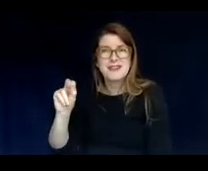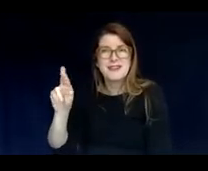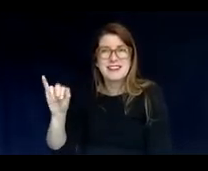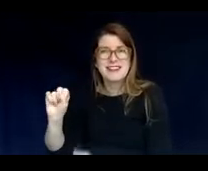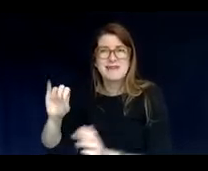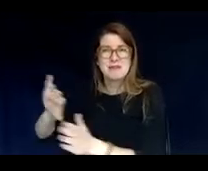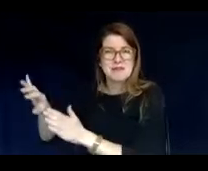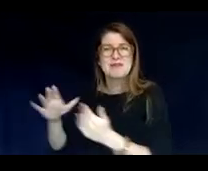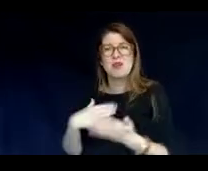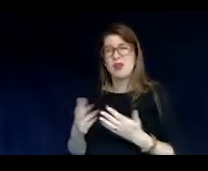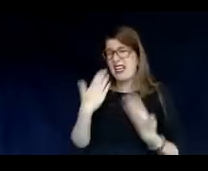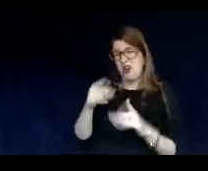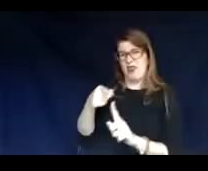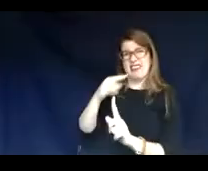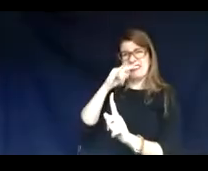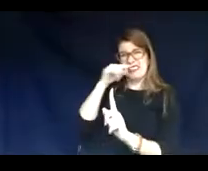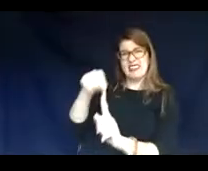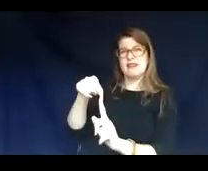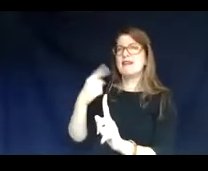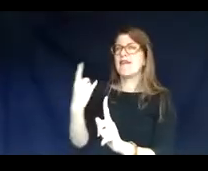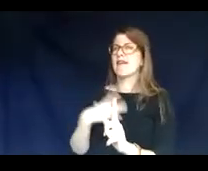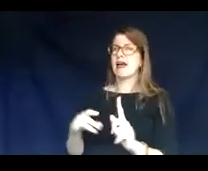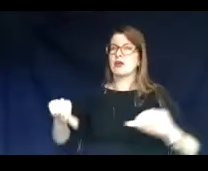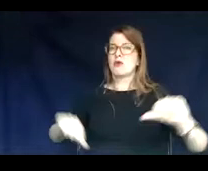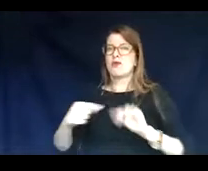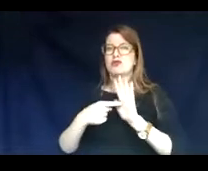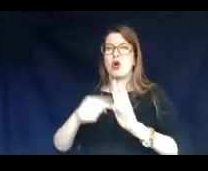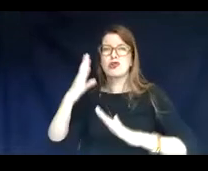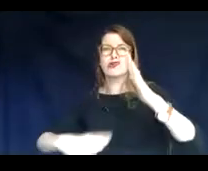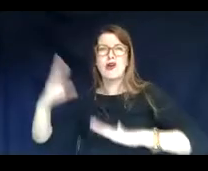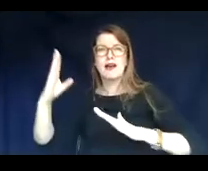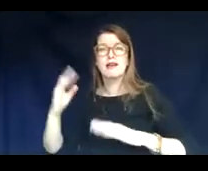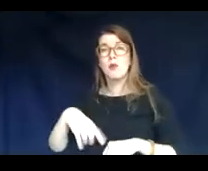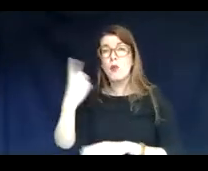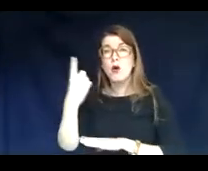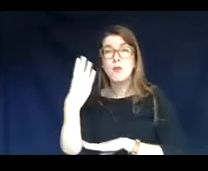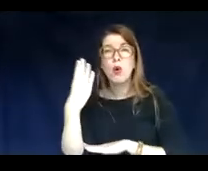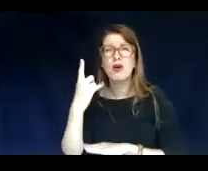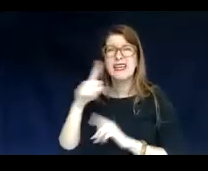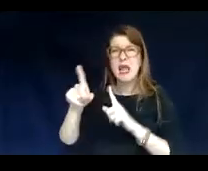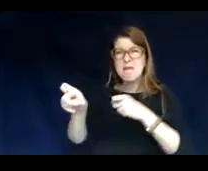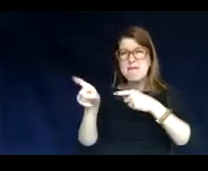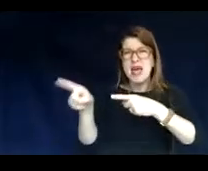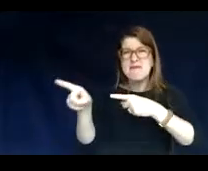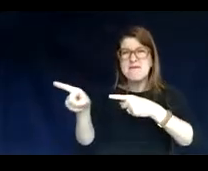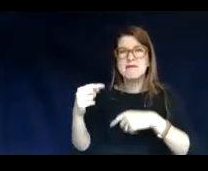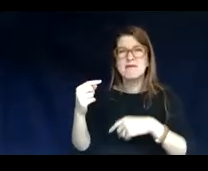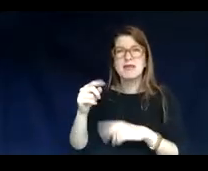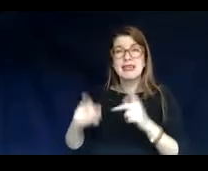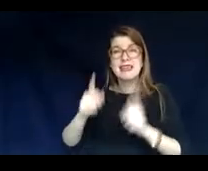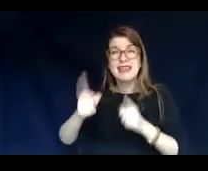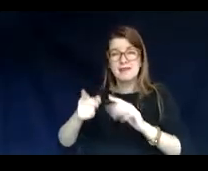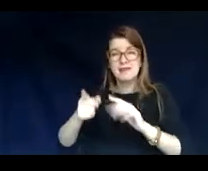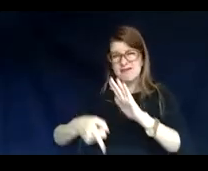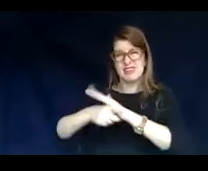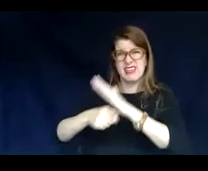right? But he liked to show off his karate moves. And one morning, he showed off this roundhouse kick that was unbelievable. And when you can do things like that, you